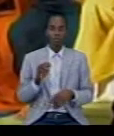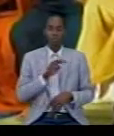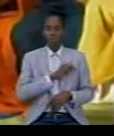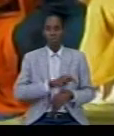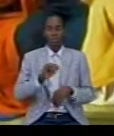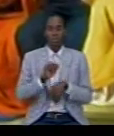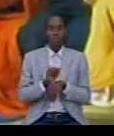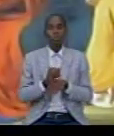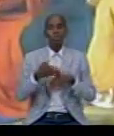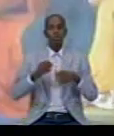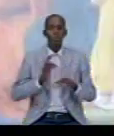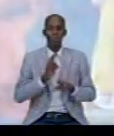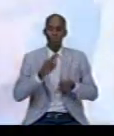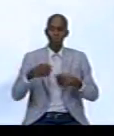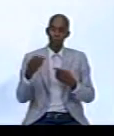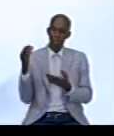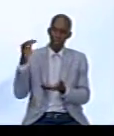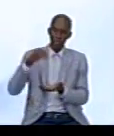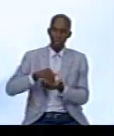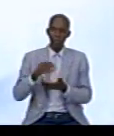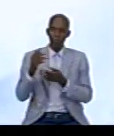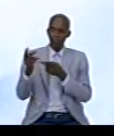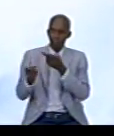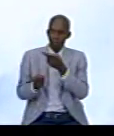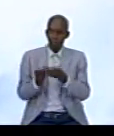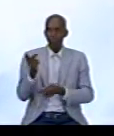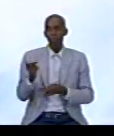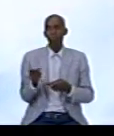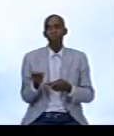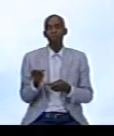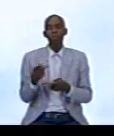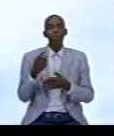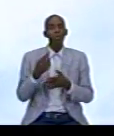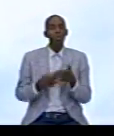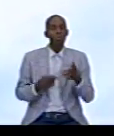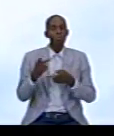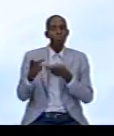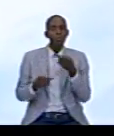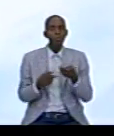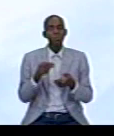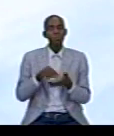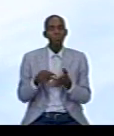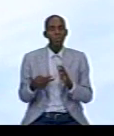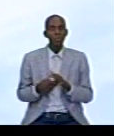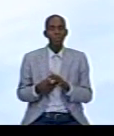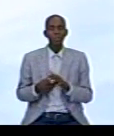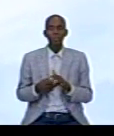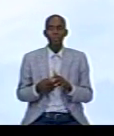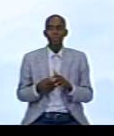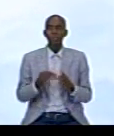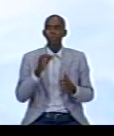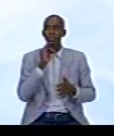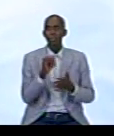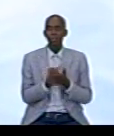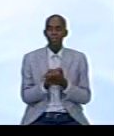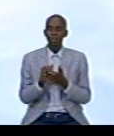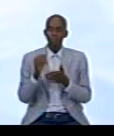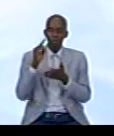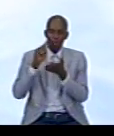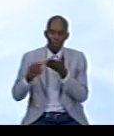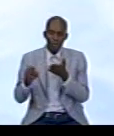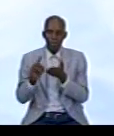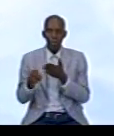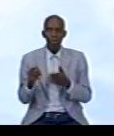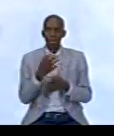go again and visit. In the Greek, the word visit means and examine and see